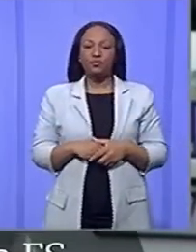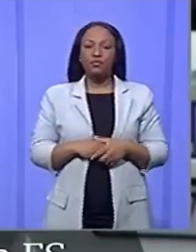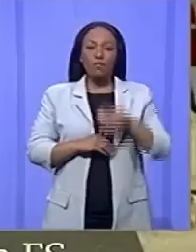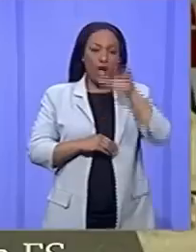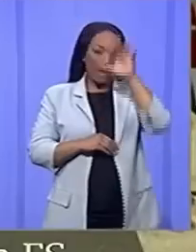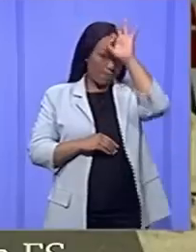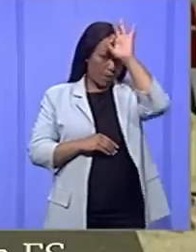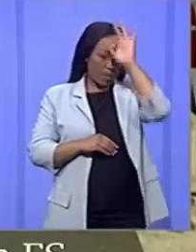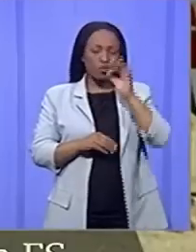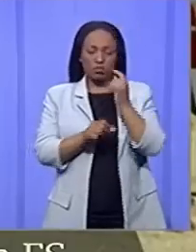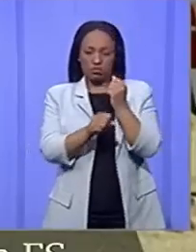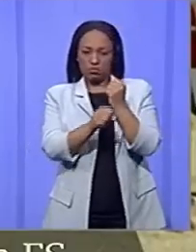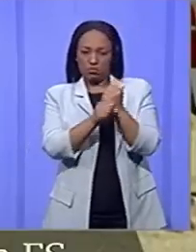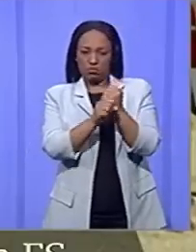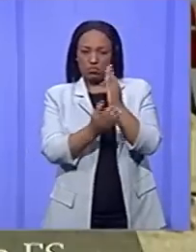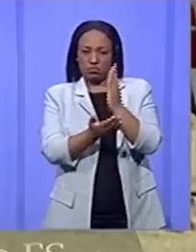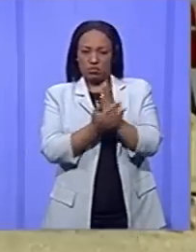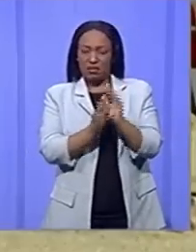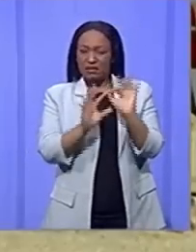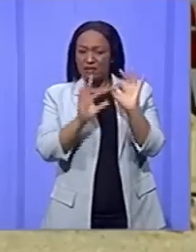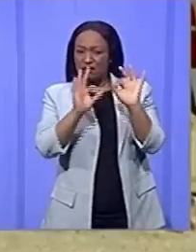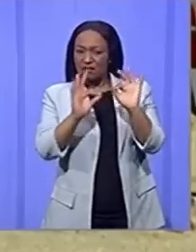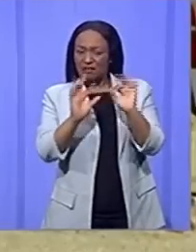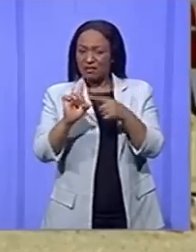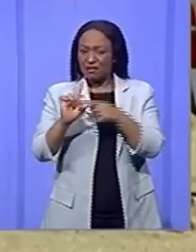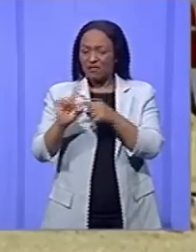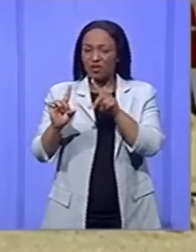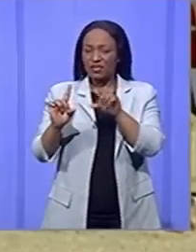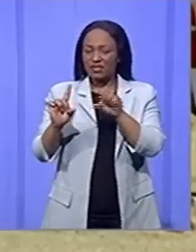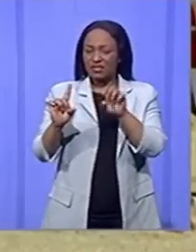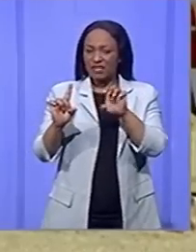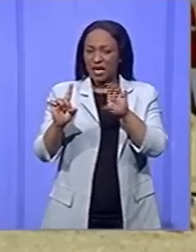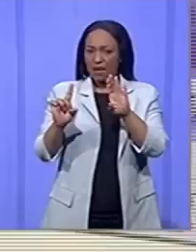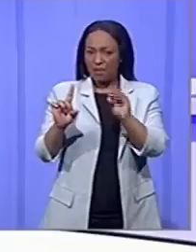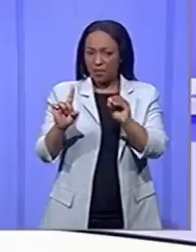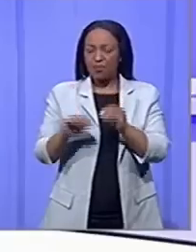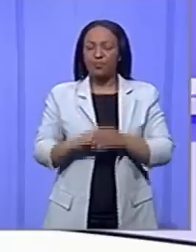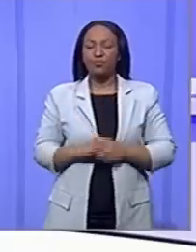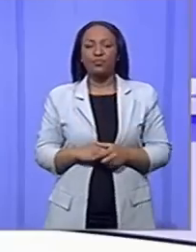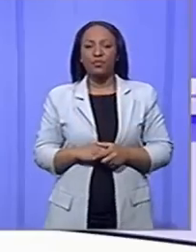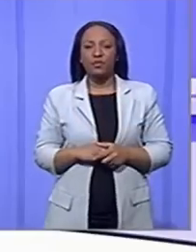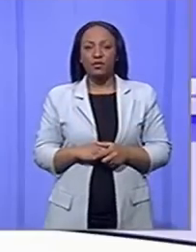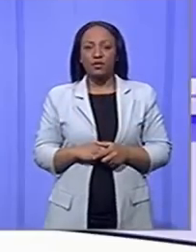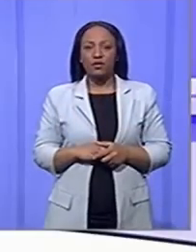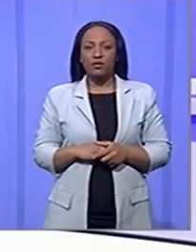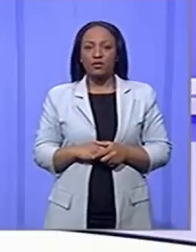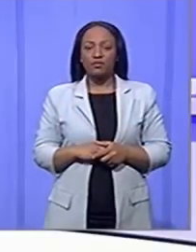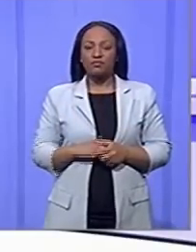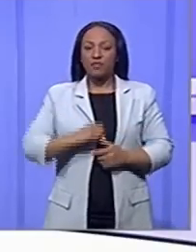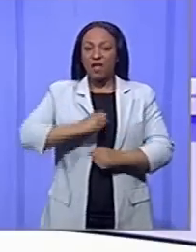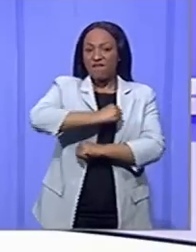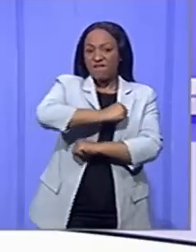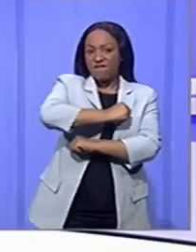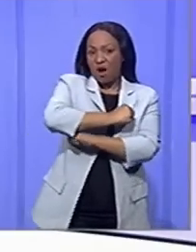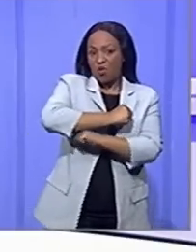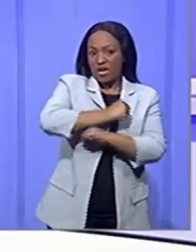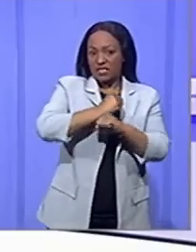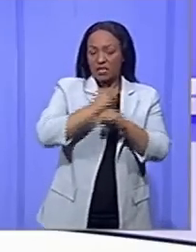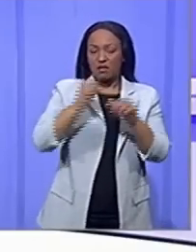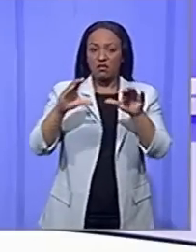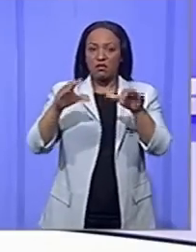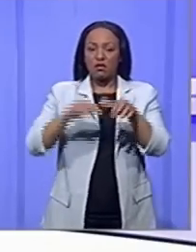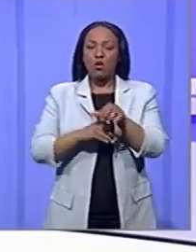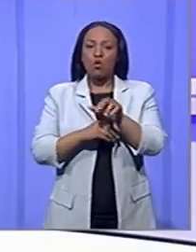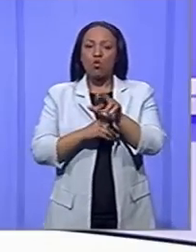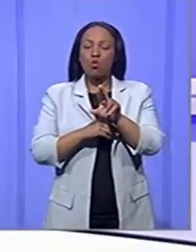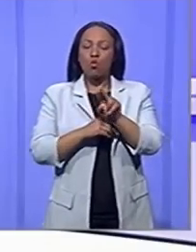netefatsa hore na ebe setopo ke sa Disebo. Foundation ya Unamandla Isakgo e ntle